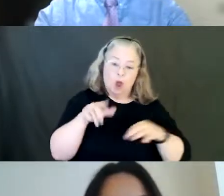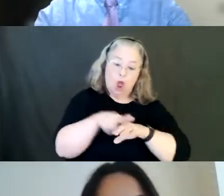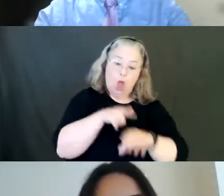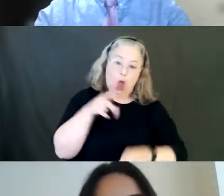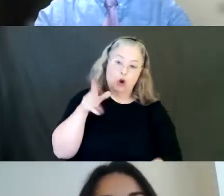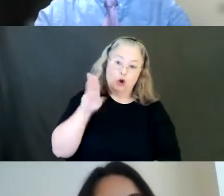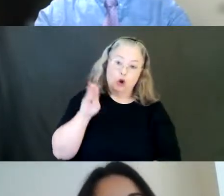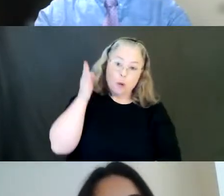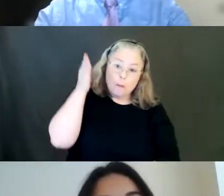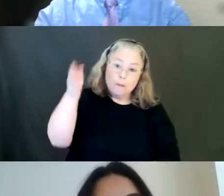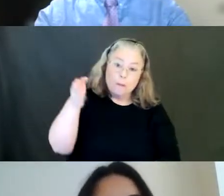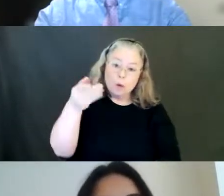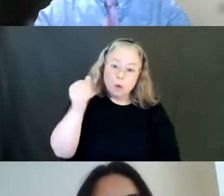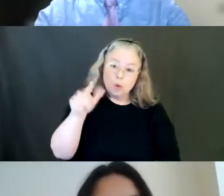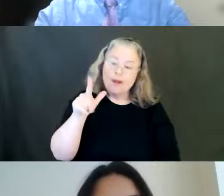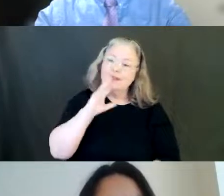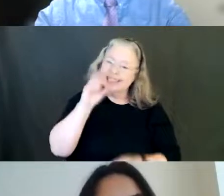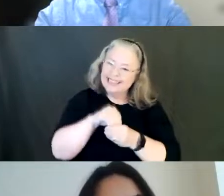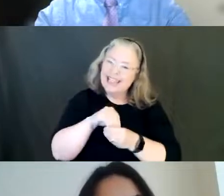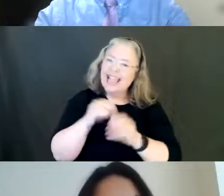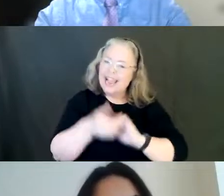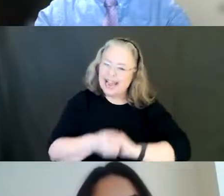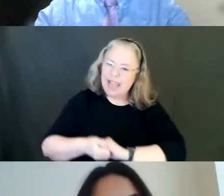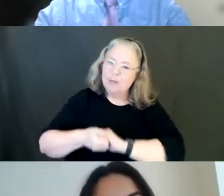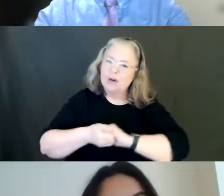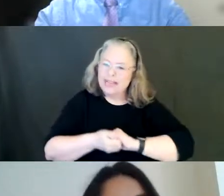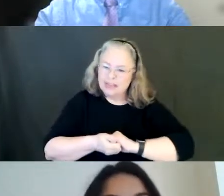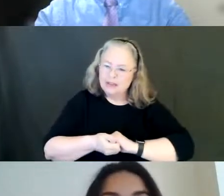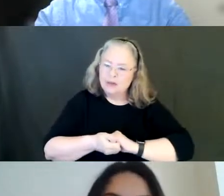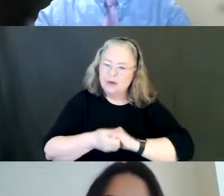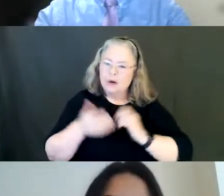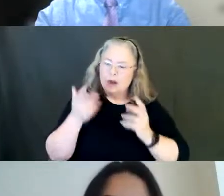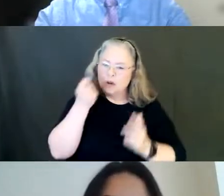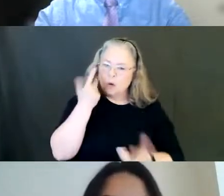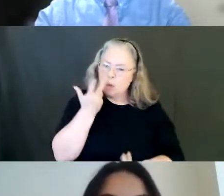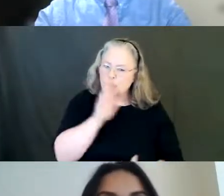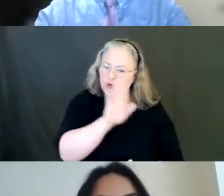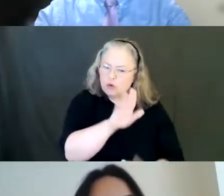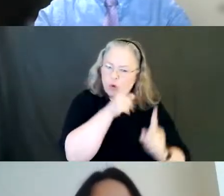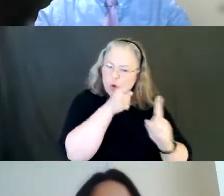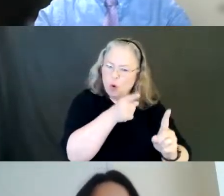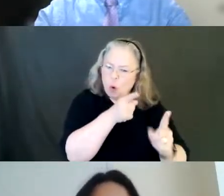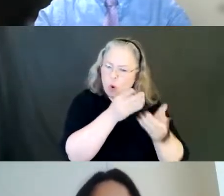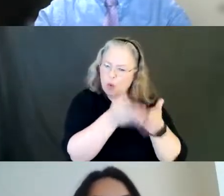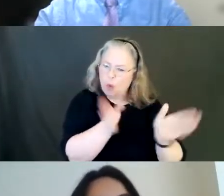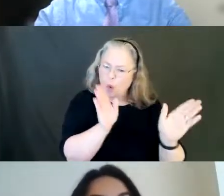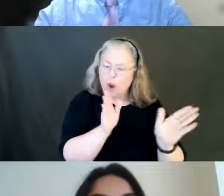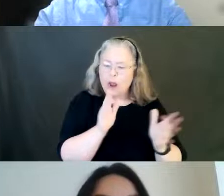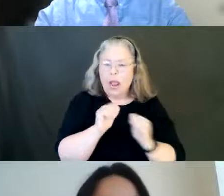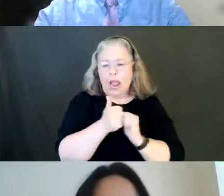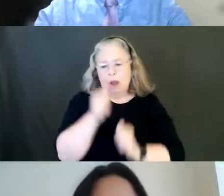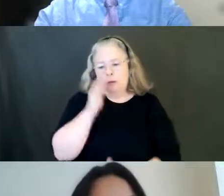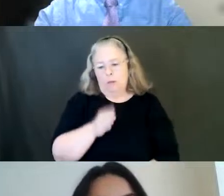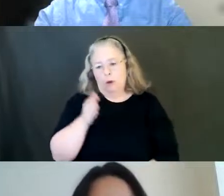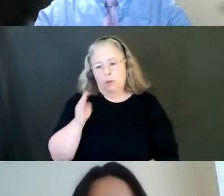goal, it's within that collaborative space. We have to understand, what are your goals as a whole, and how can Brilliant Beginnings as a